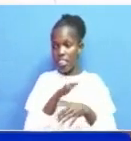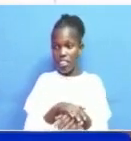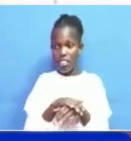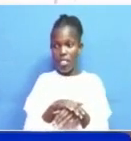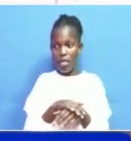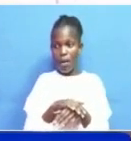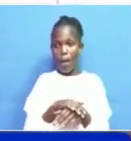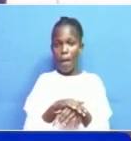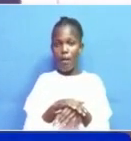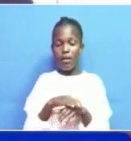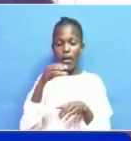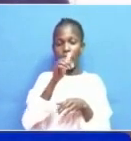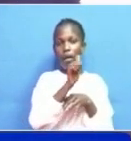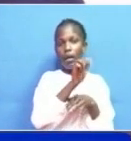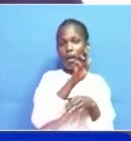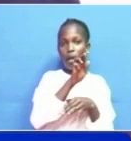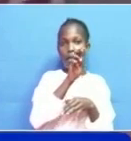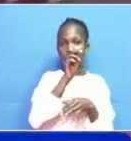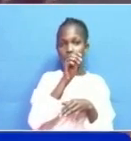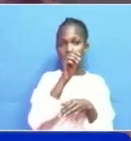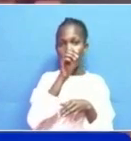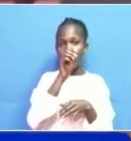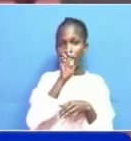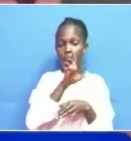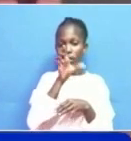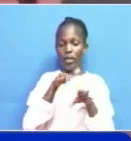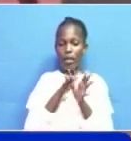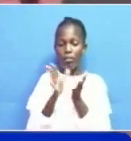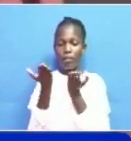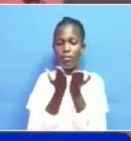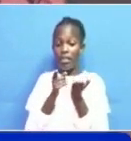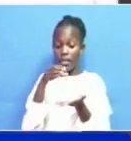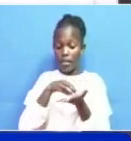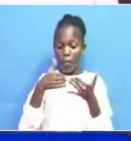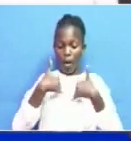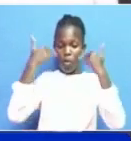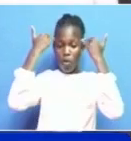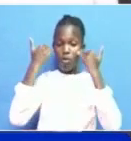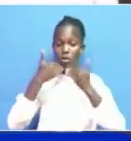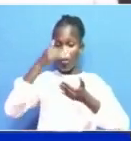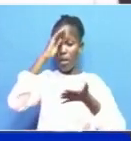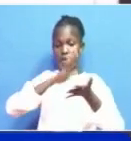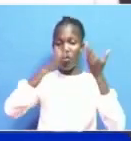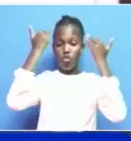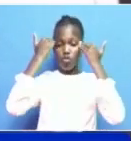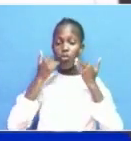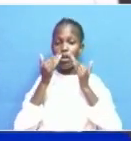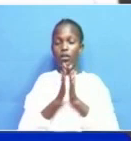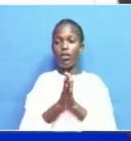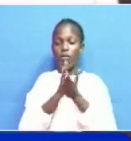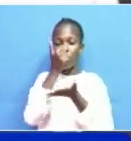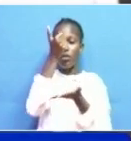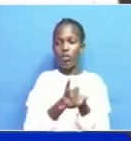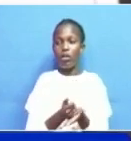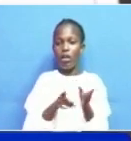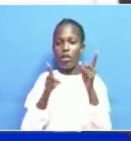very powerful cartels in the public service. These cases are before the courts and we believe that the judiciary and the office